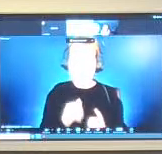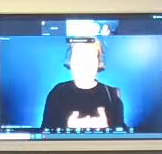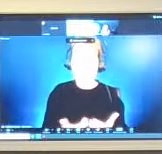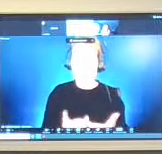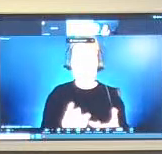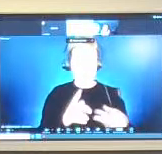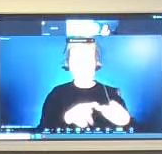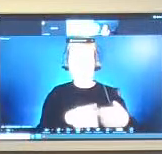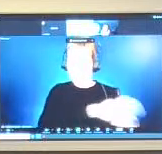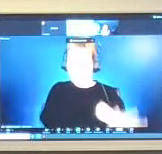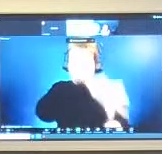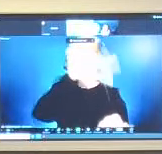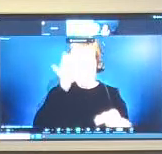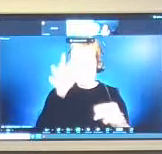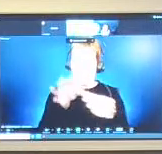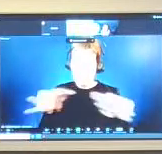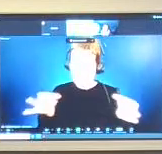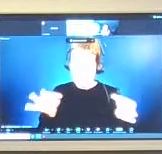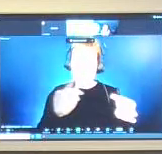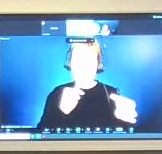long.